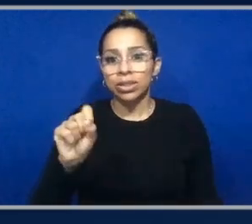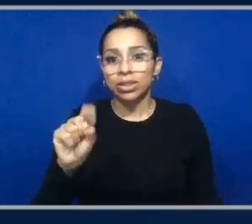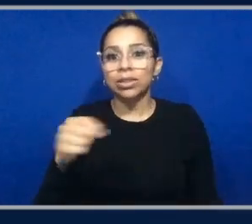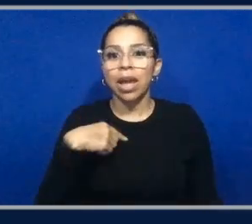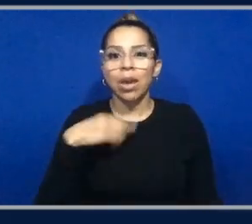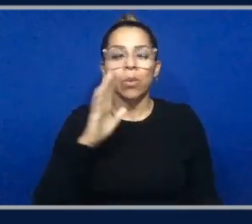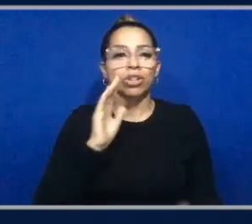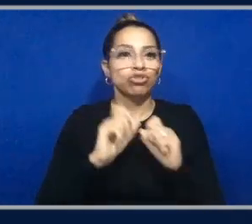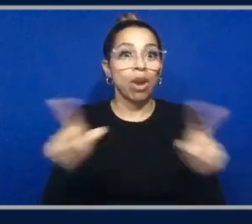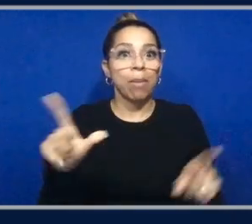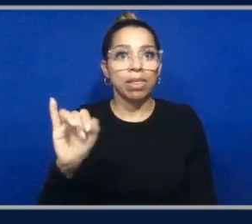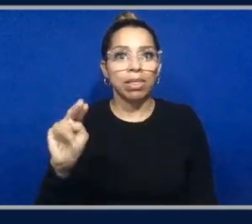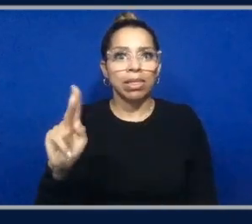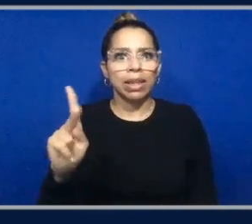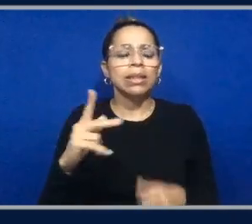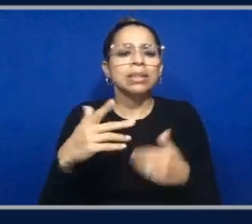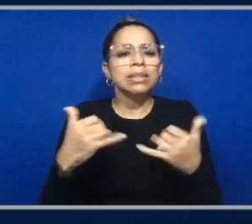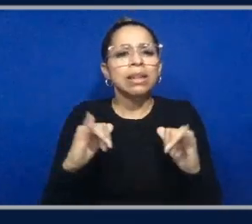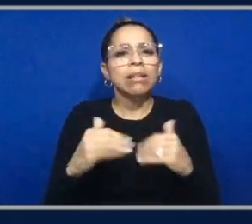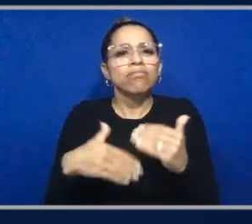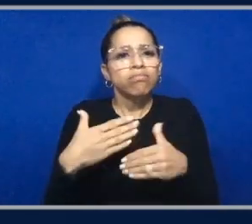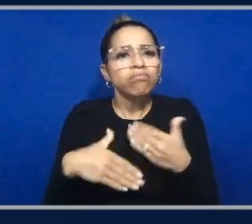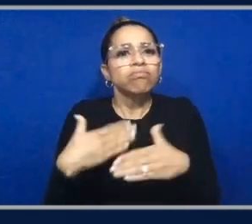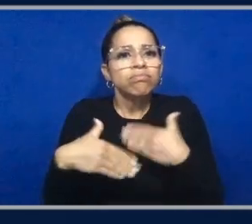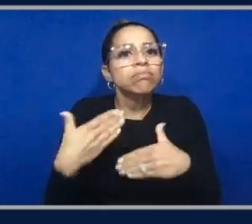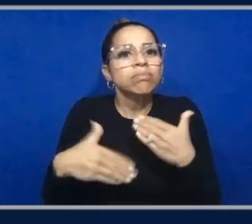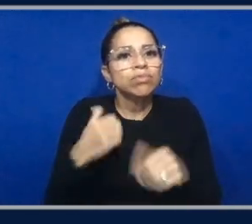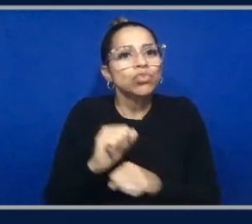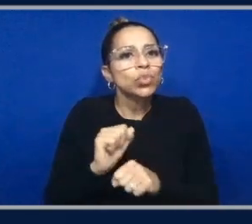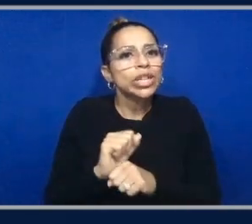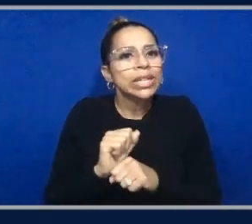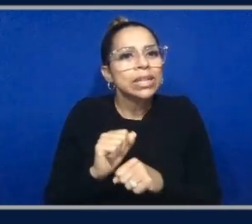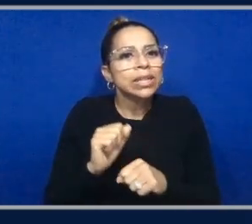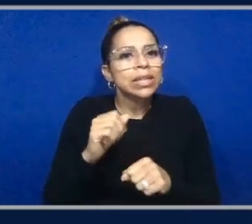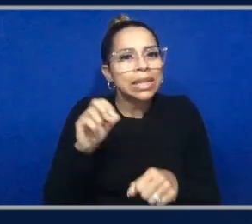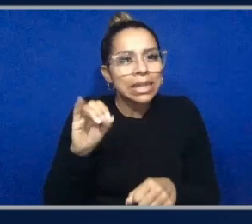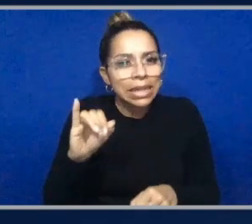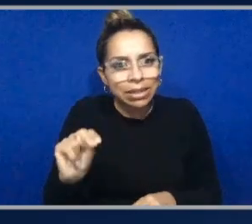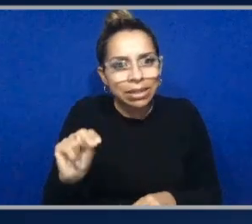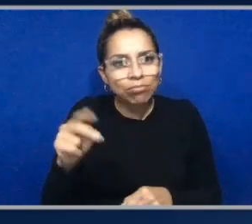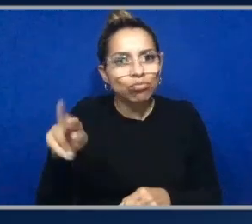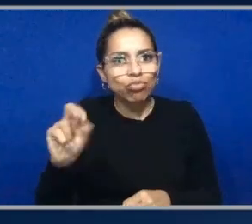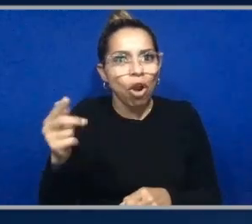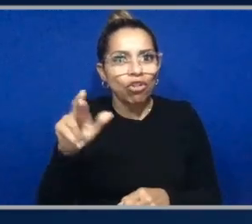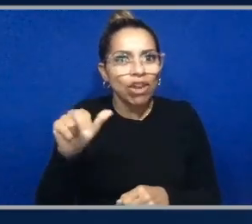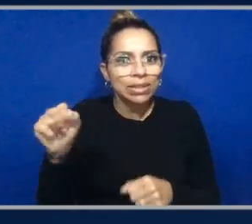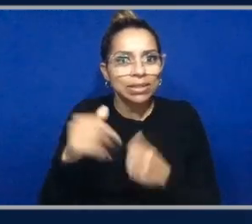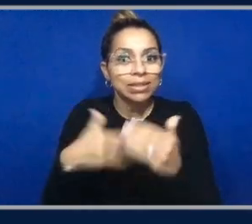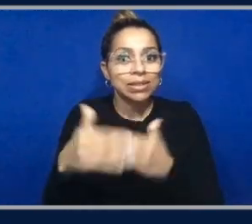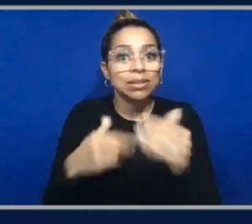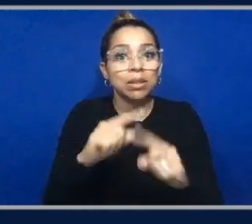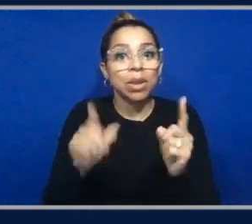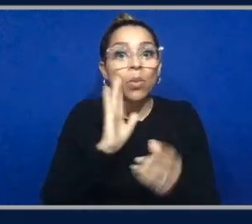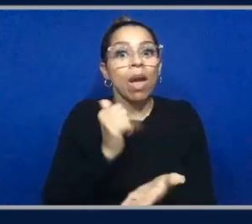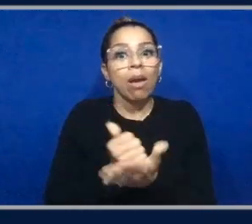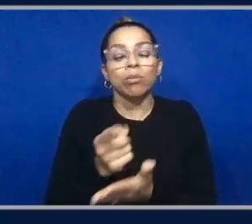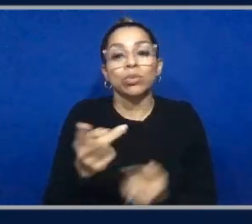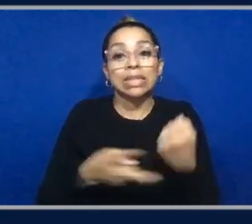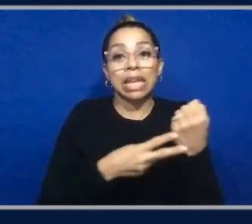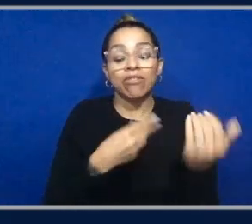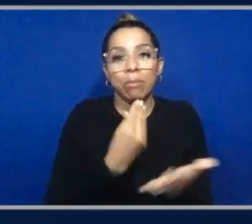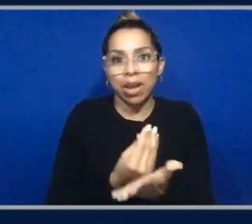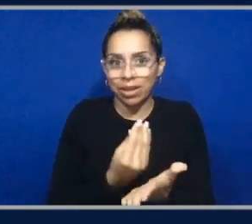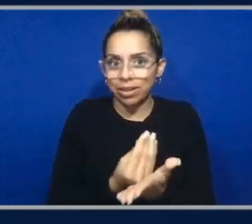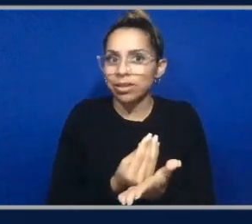great resource for you to learn, to build stuff, to save money by running Rust on serverless. AJ is doing